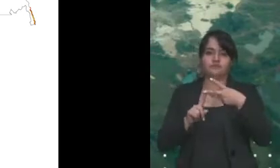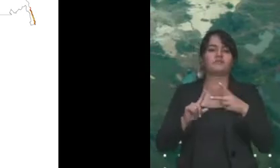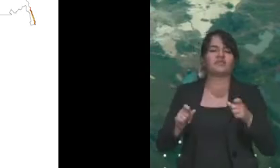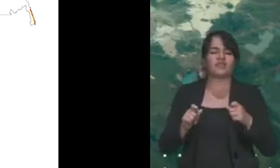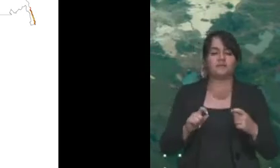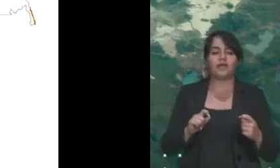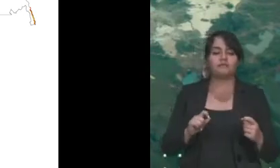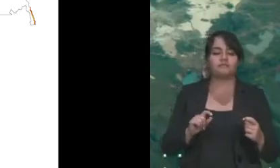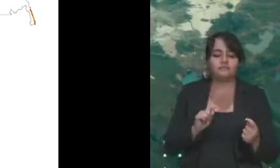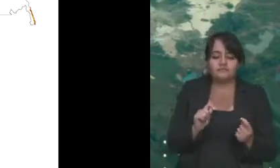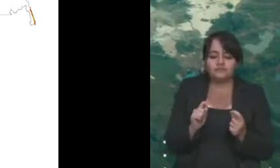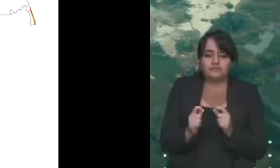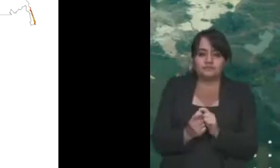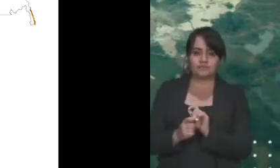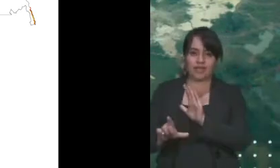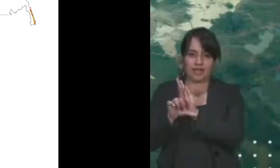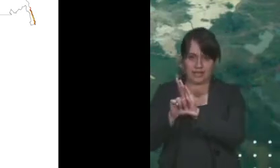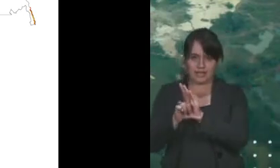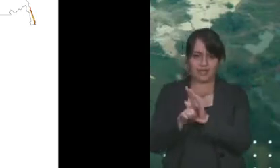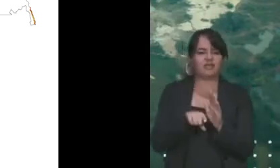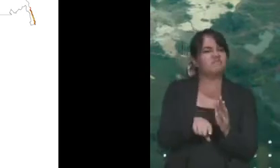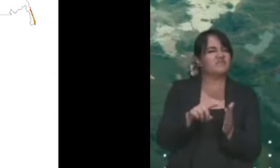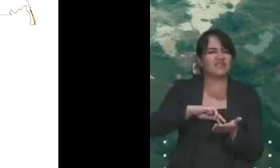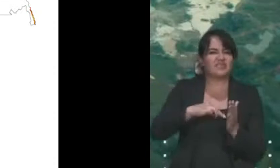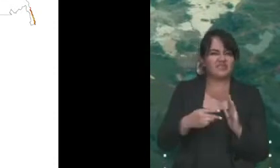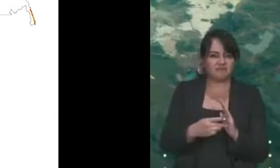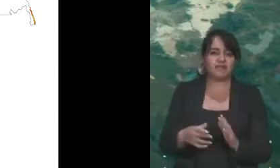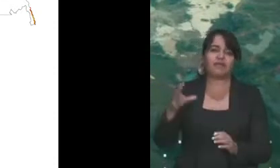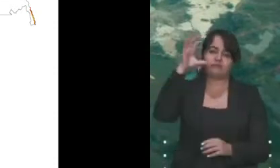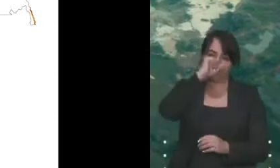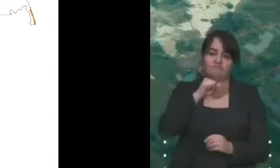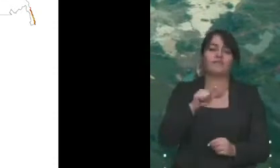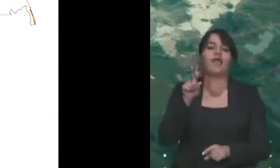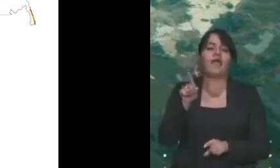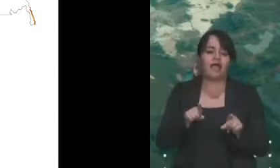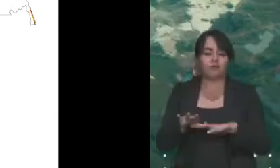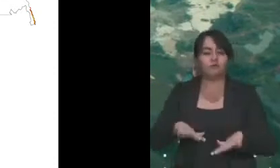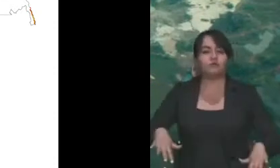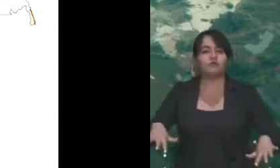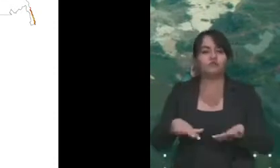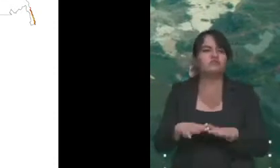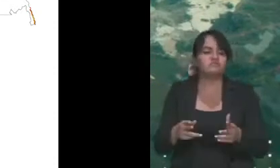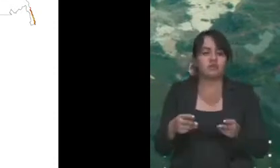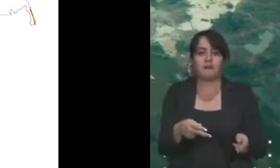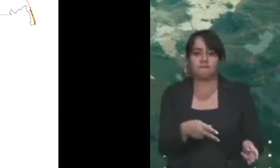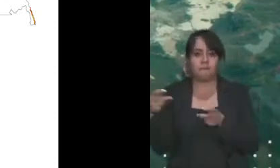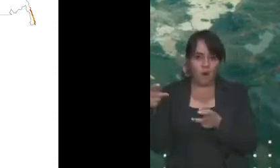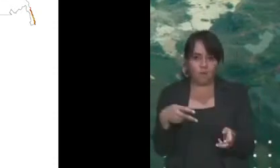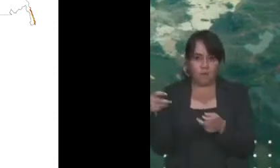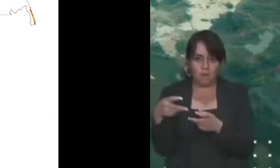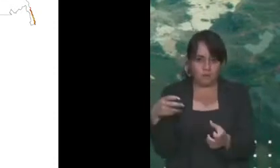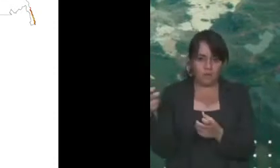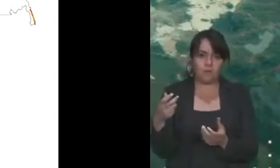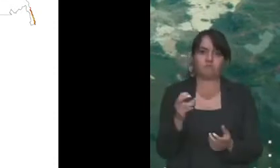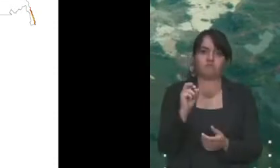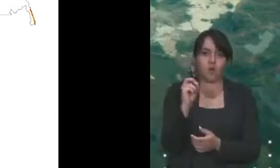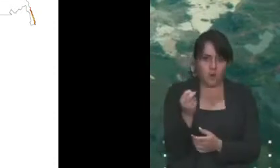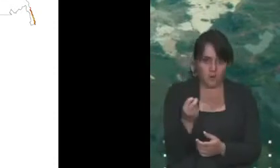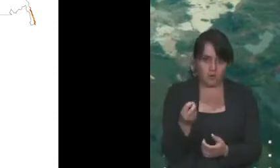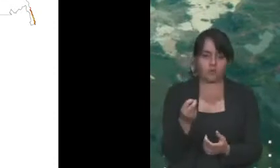the category towards legality. Those are that evidence of exploitation of alluvial gold that